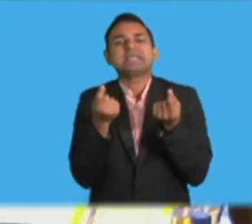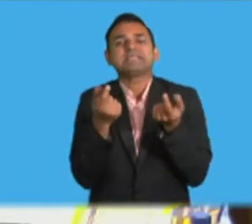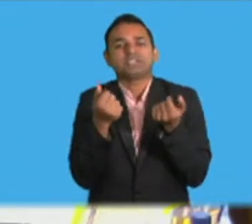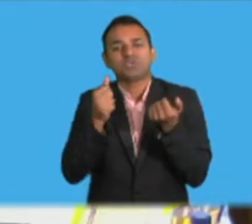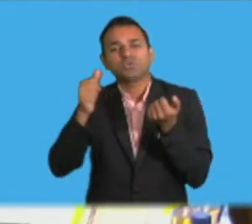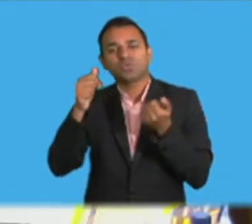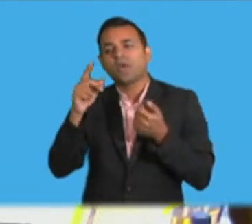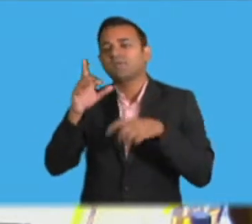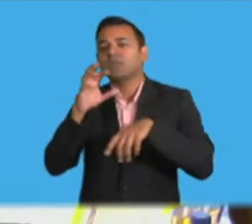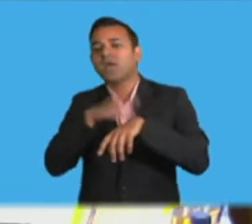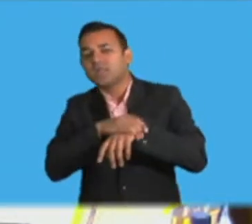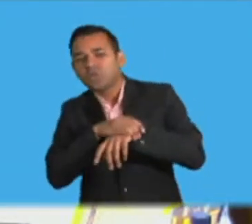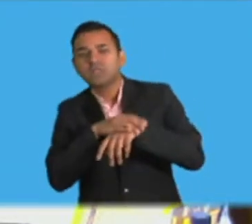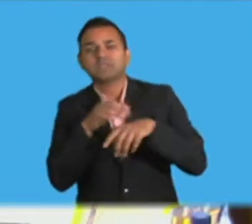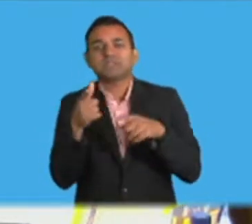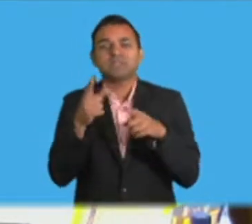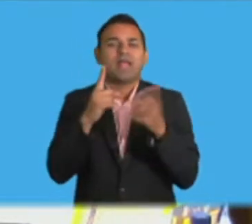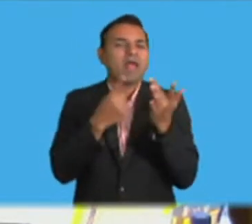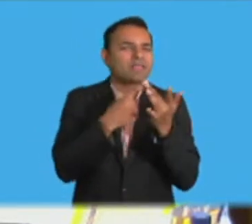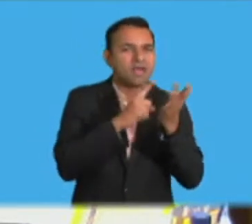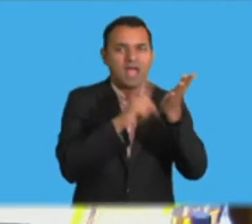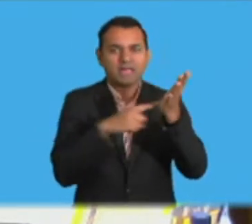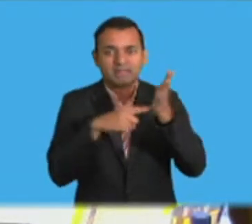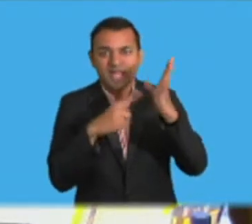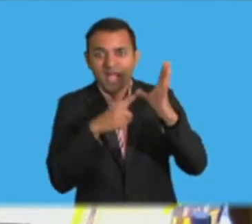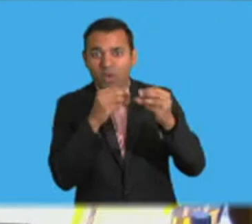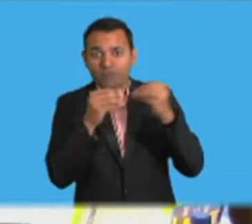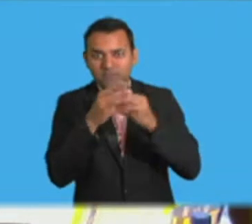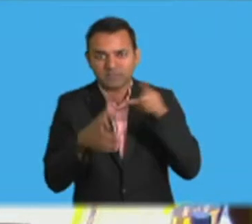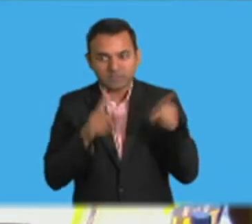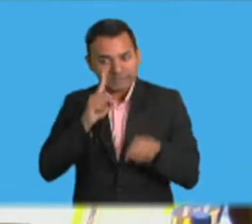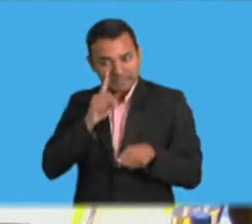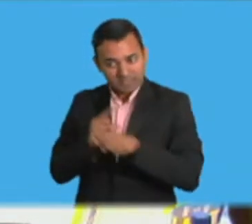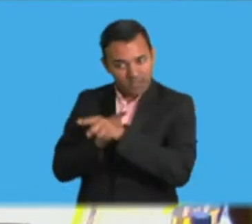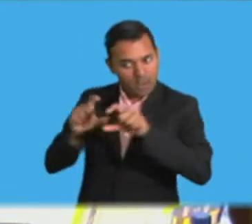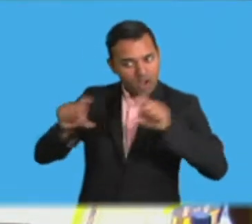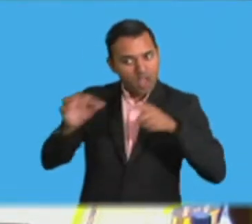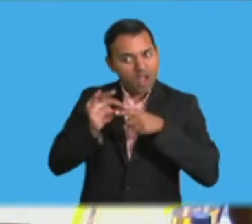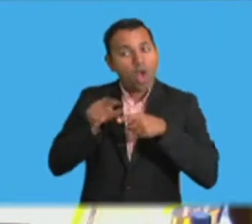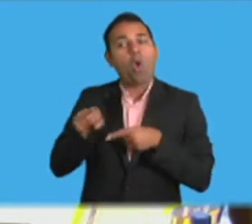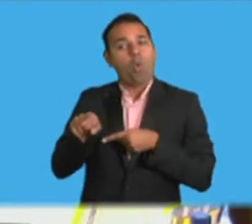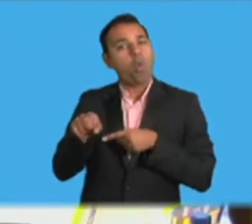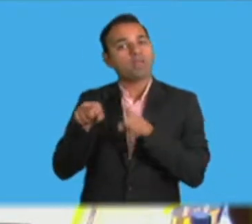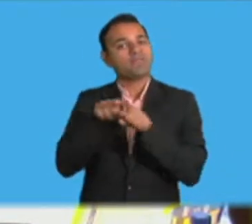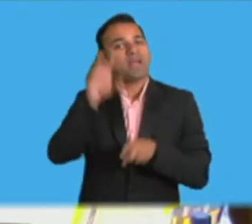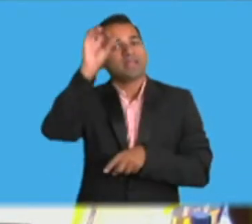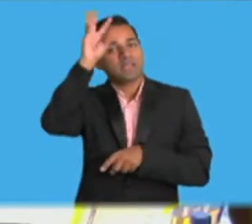enable enforcement officers to easily identify and monitor taxis operating within a